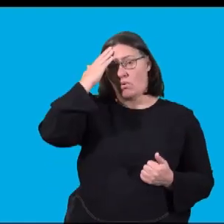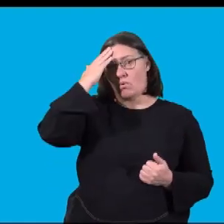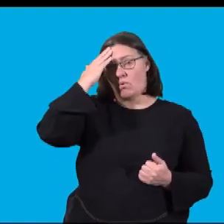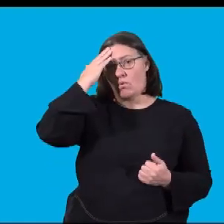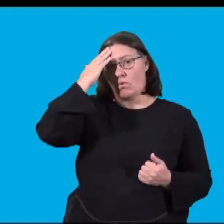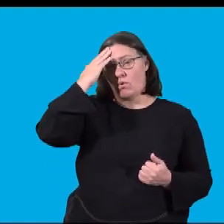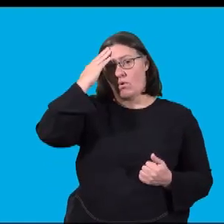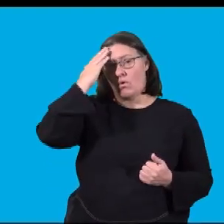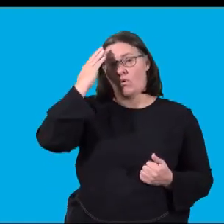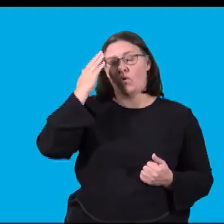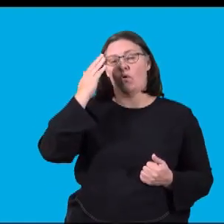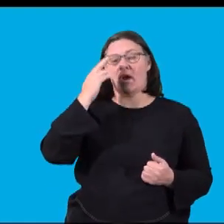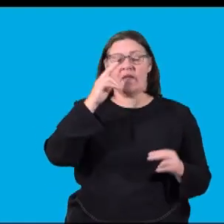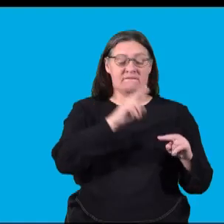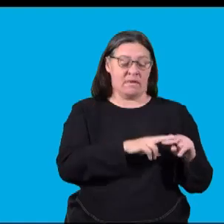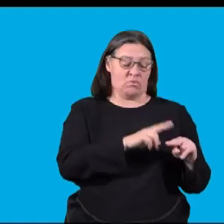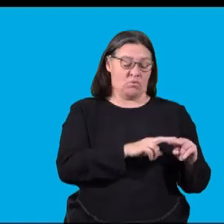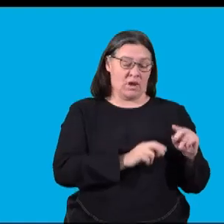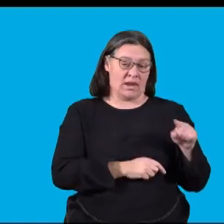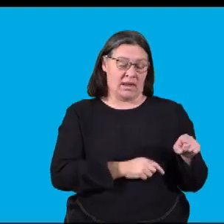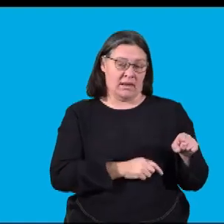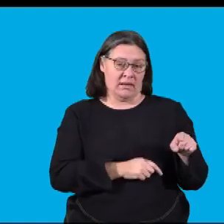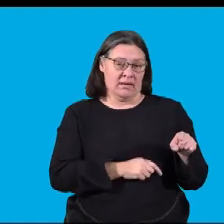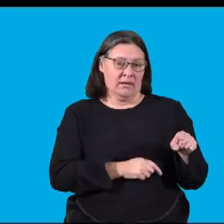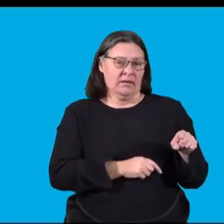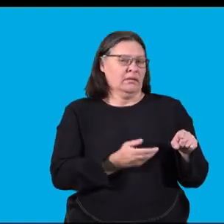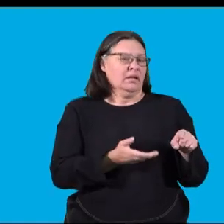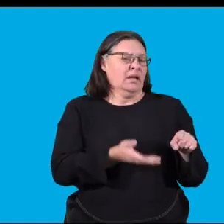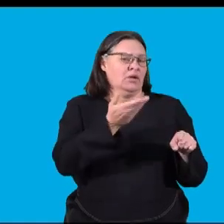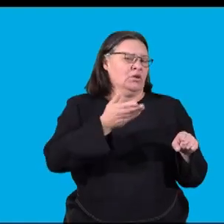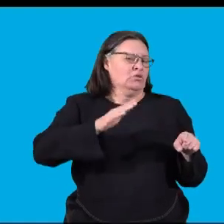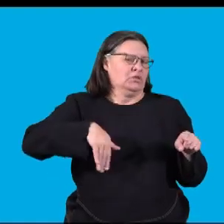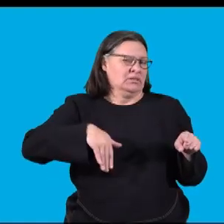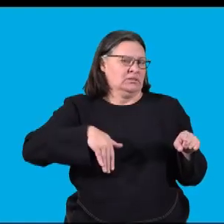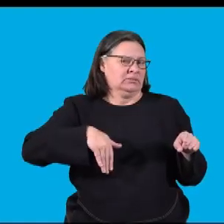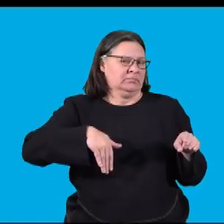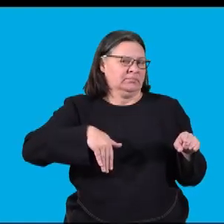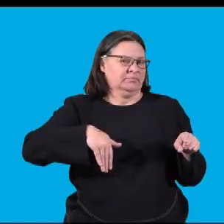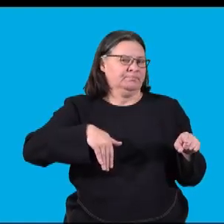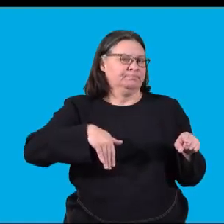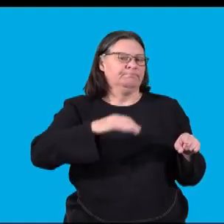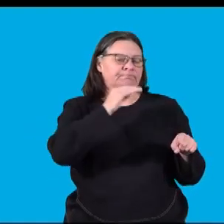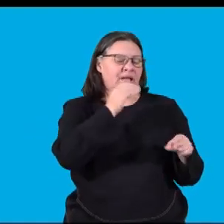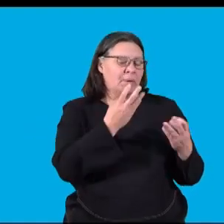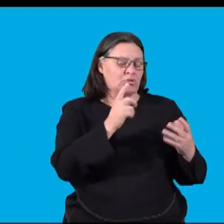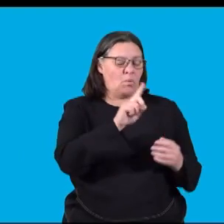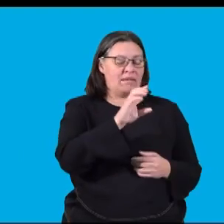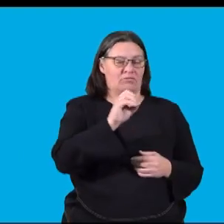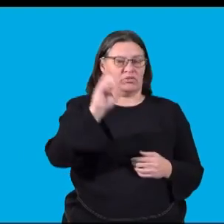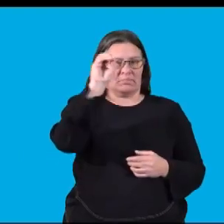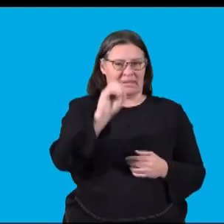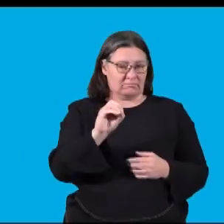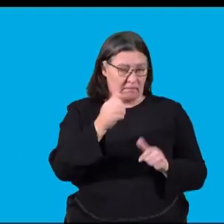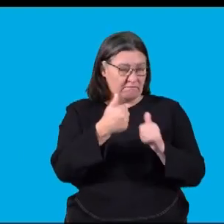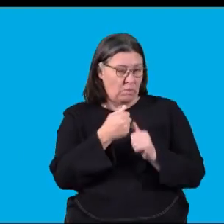know is that in February, it had not increased. So it was